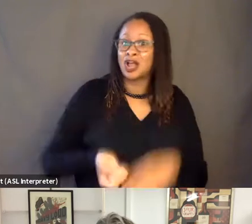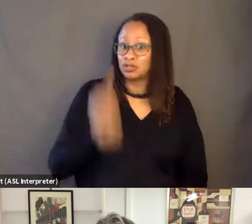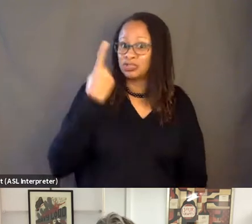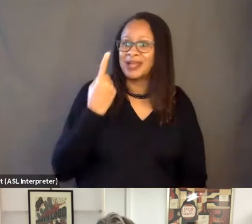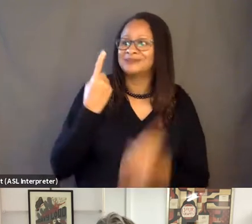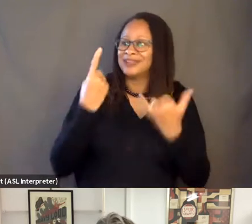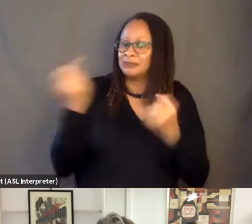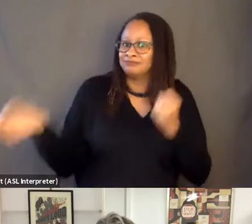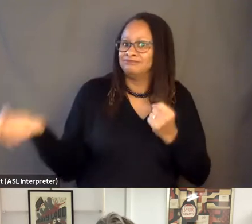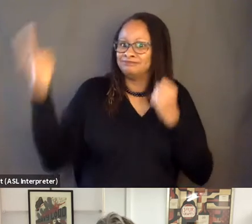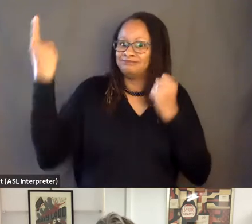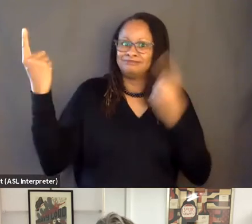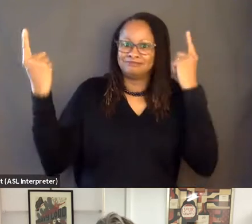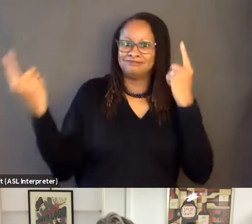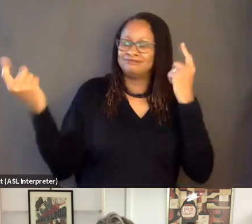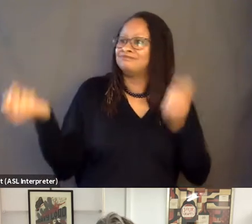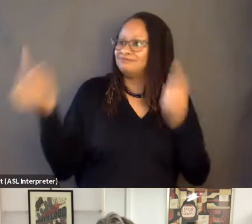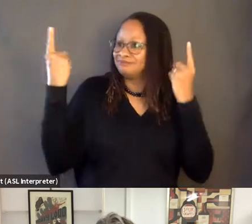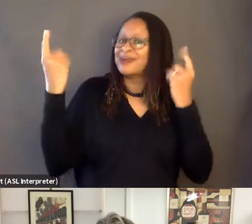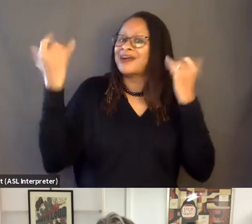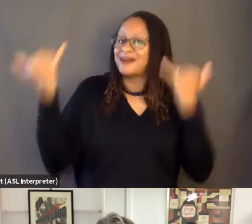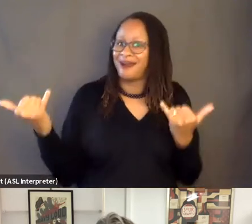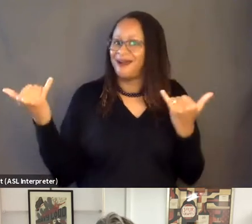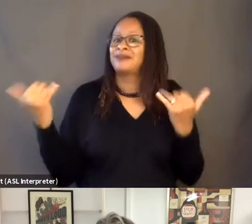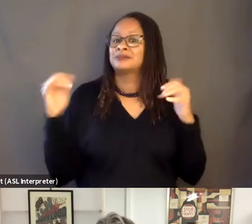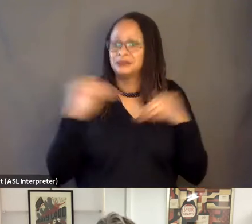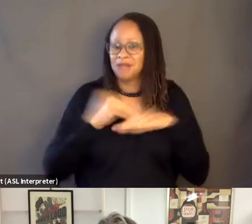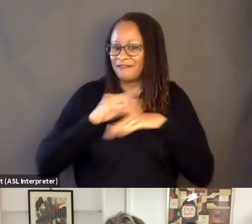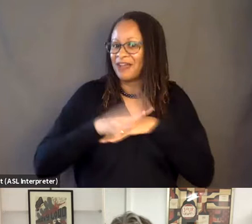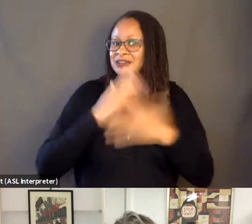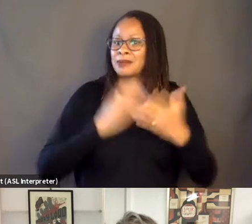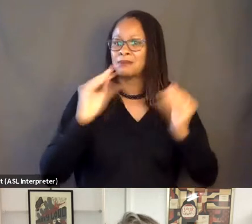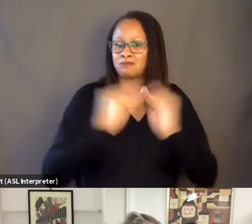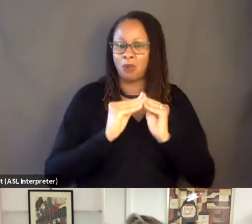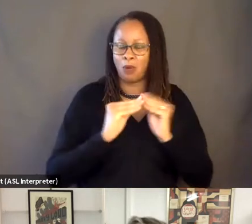understanding him in a different way. And this affected some of his more